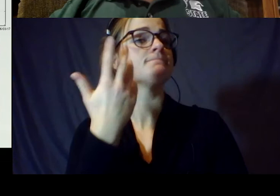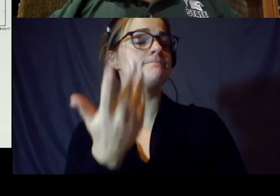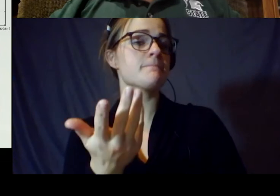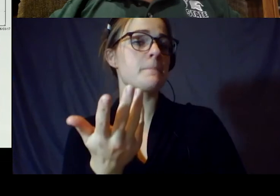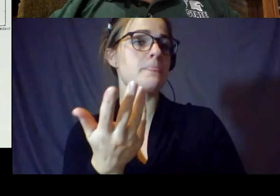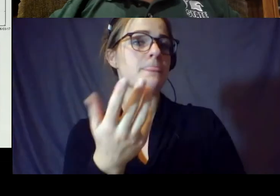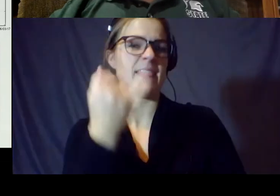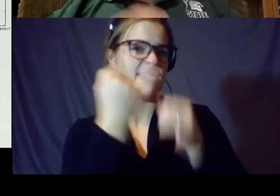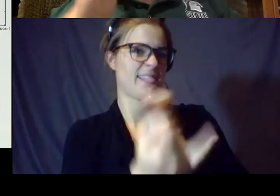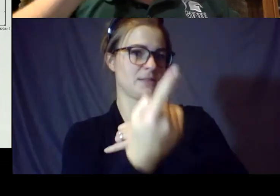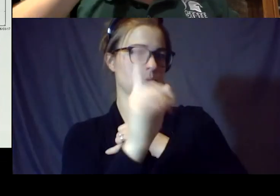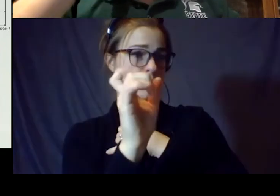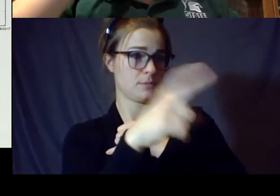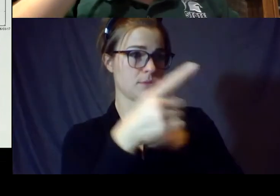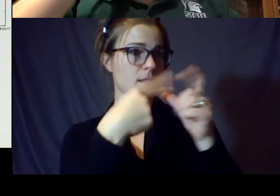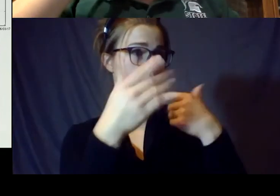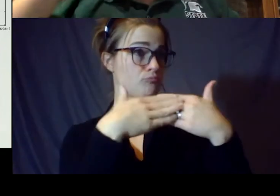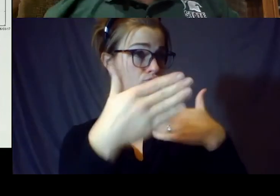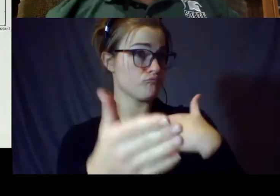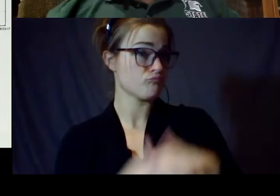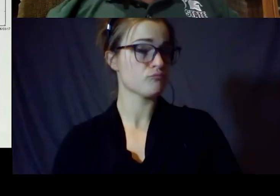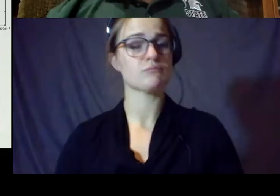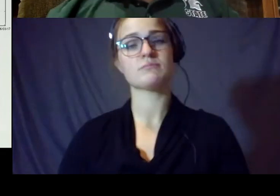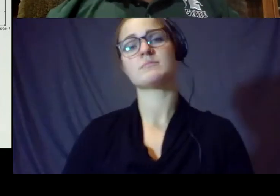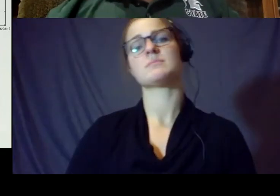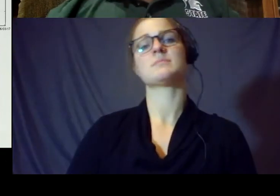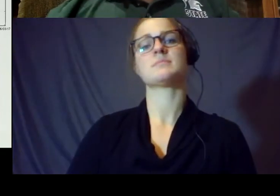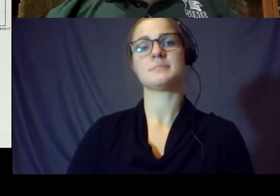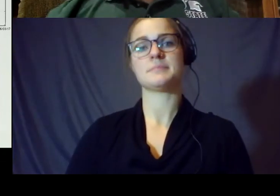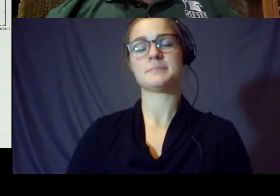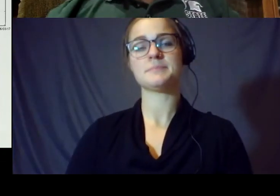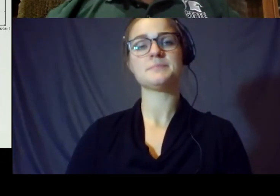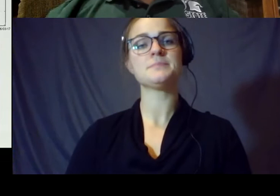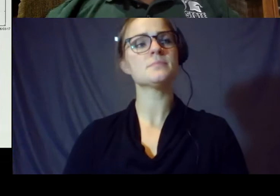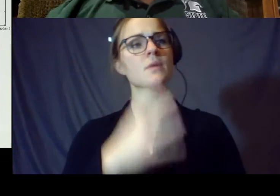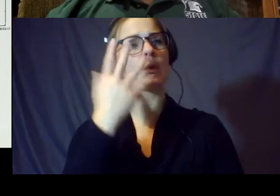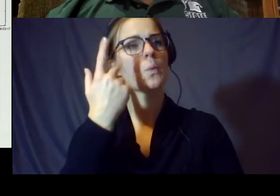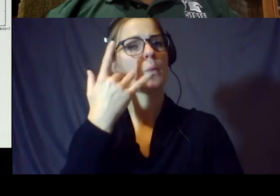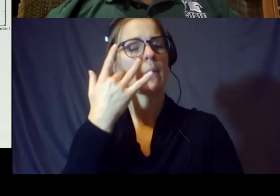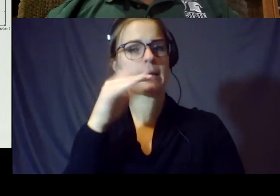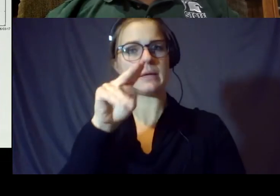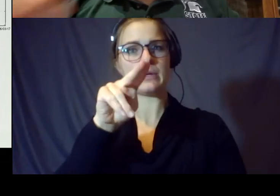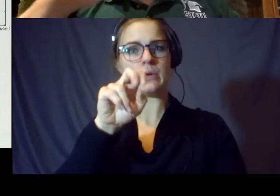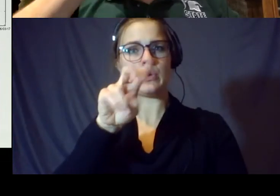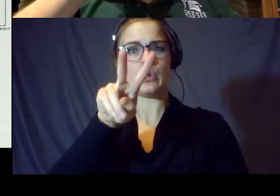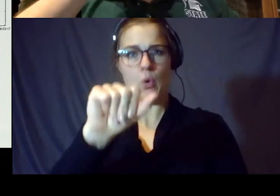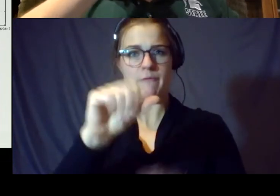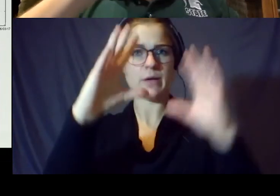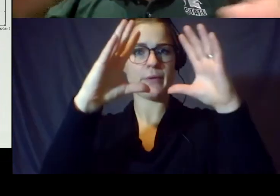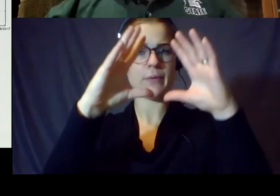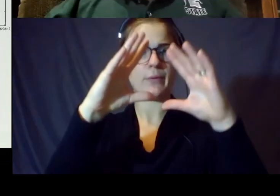about one last question, then we can move on. Okay, so why did the nova dim and disappear?